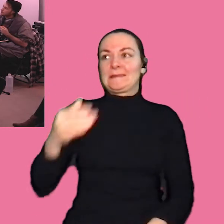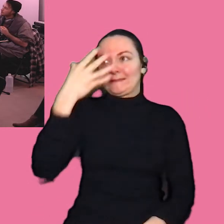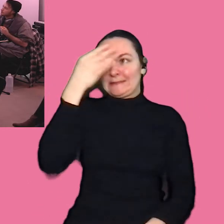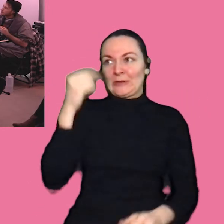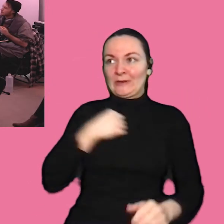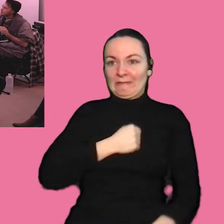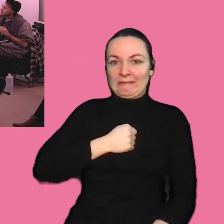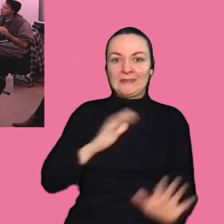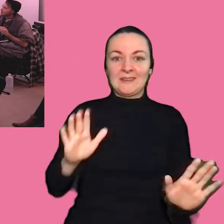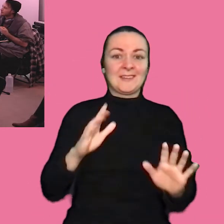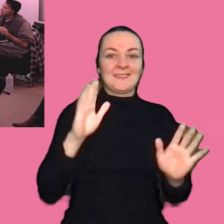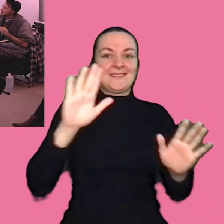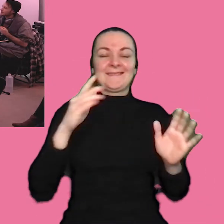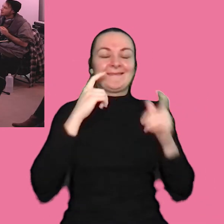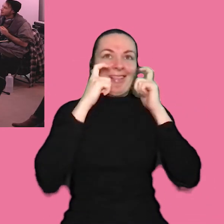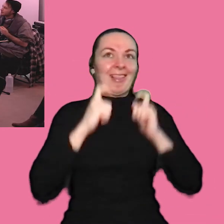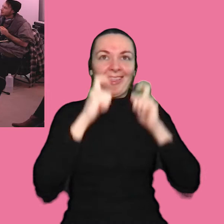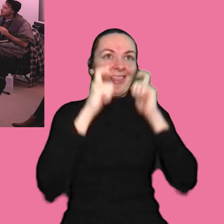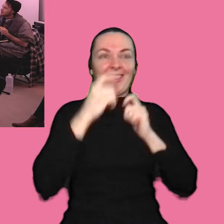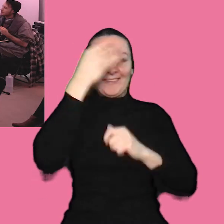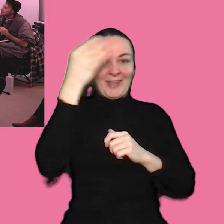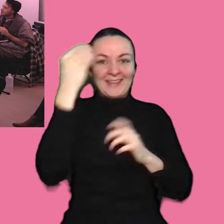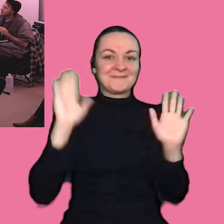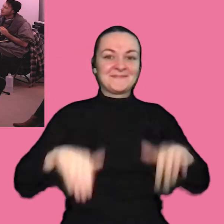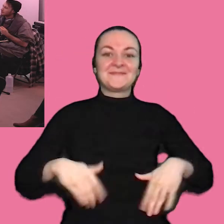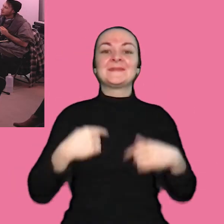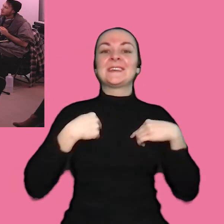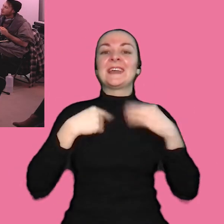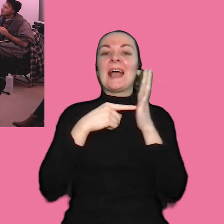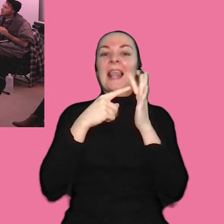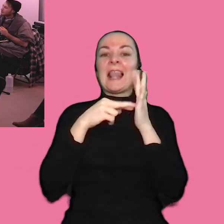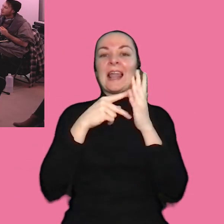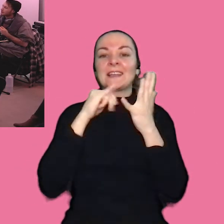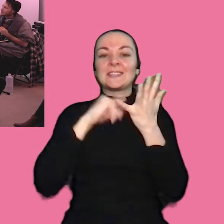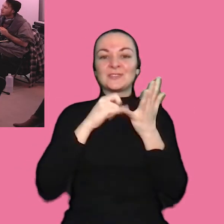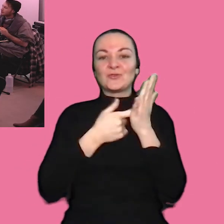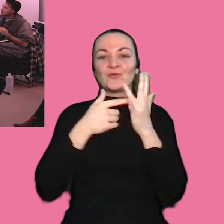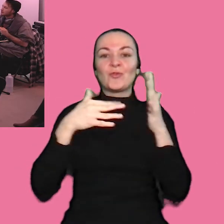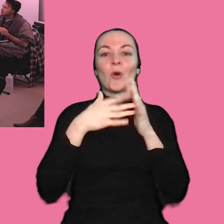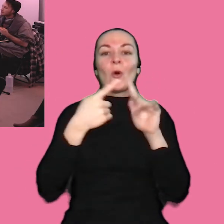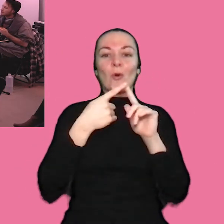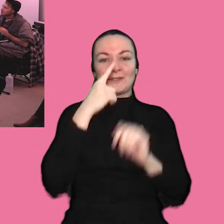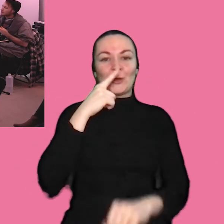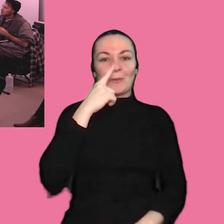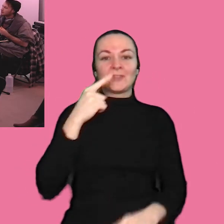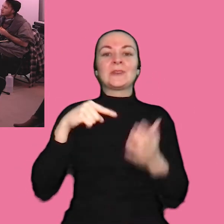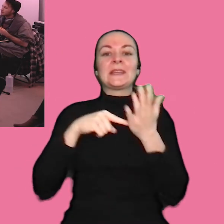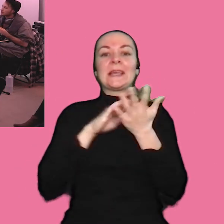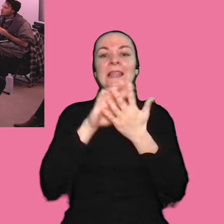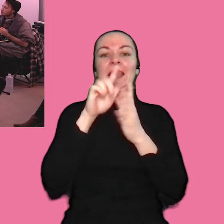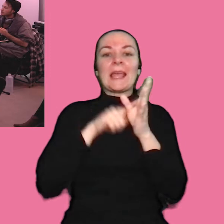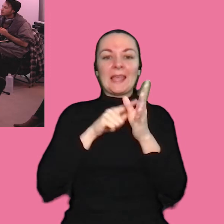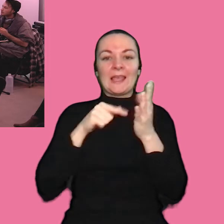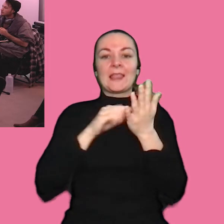there's one. I'm sorry, I forgot to do that. I'm going to keep forgetting. It's going to be musical chairs. My name is Linus Rowe. I'm non-binary. I use they,